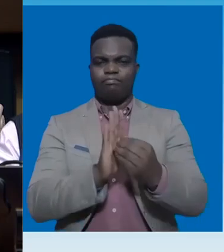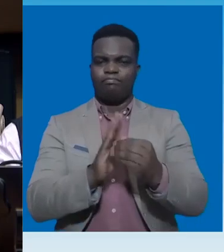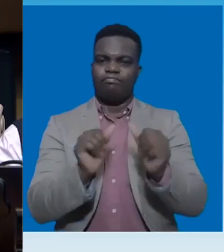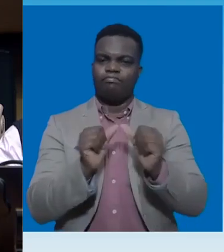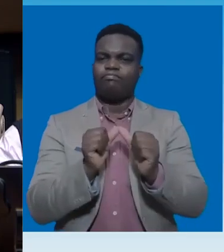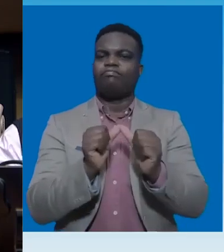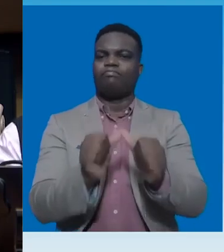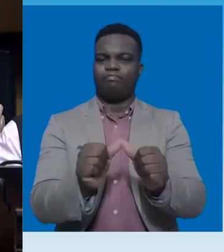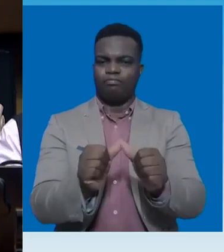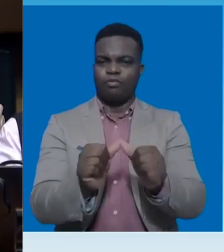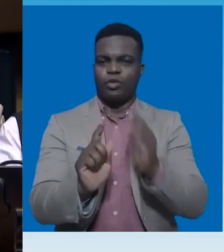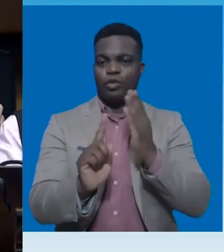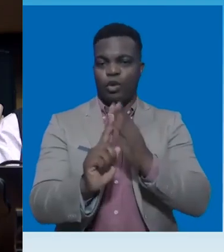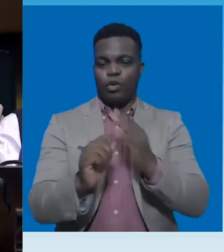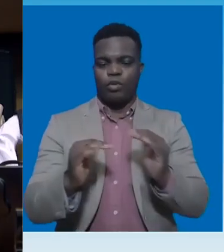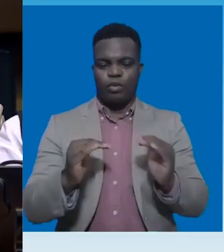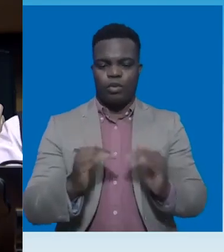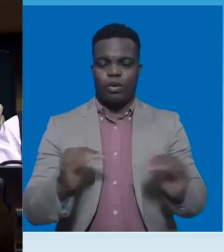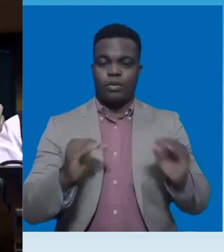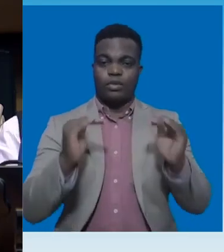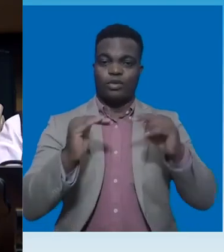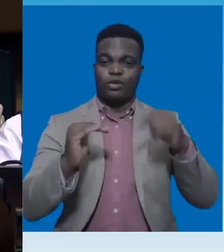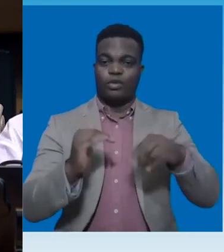on its mandate. Thank you.